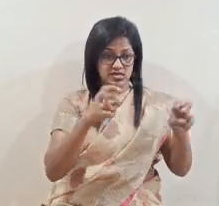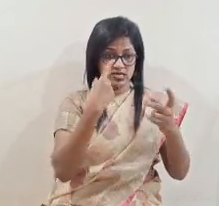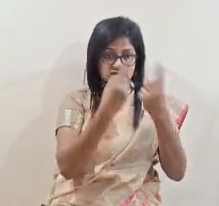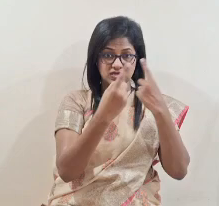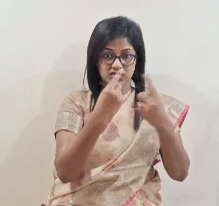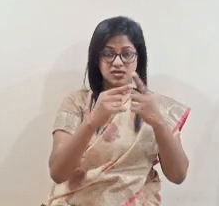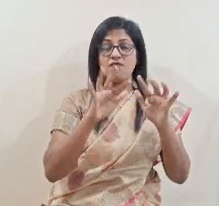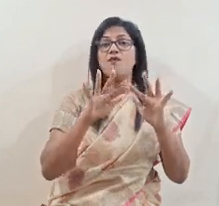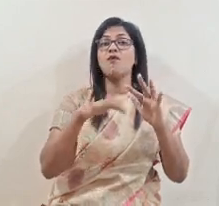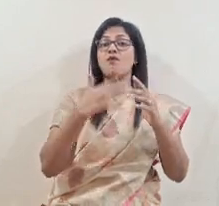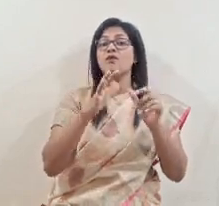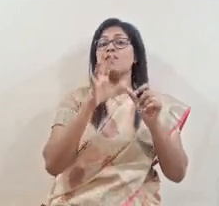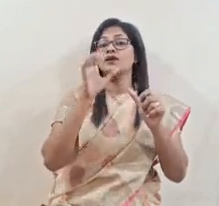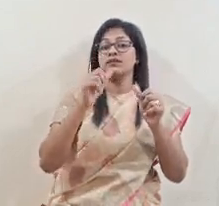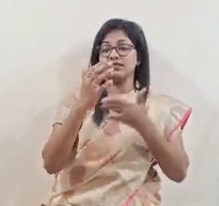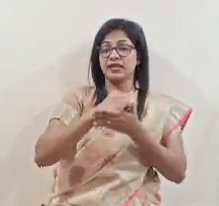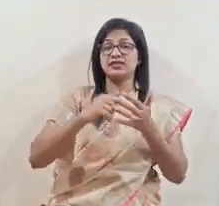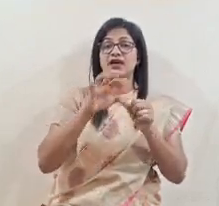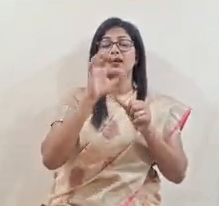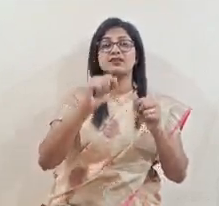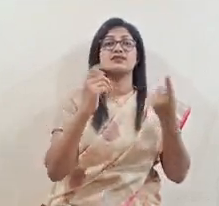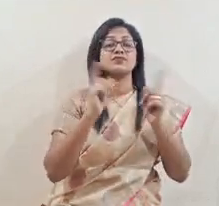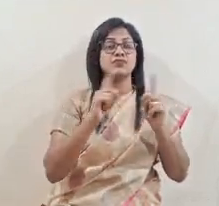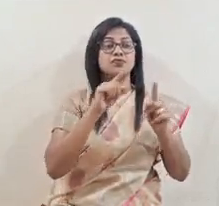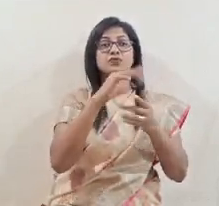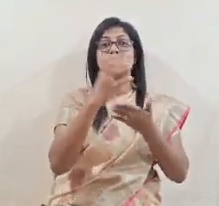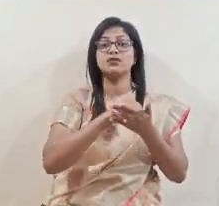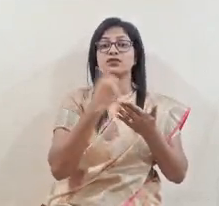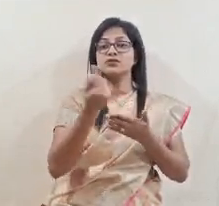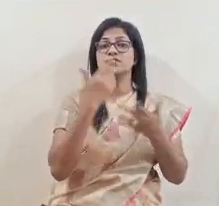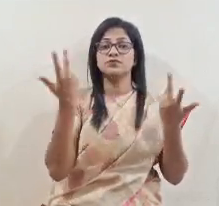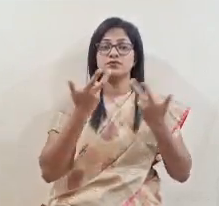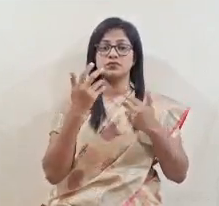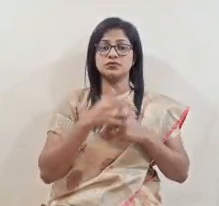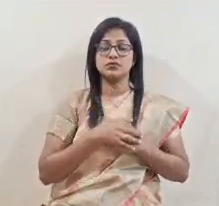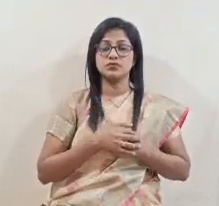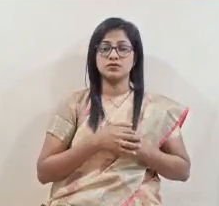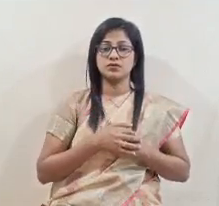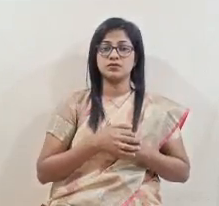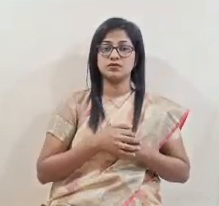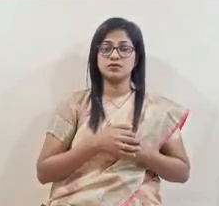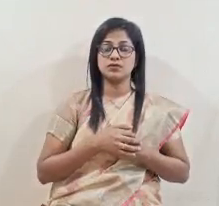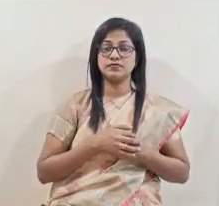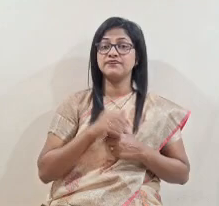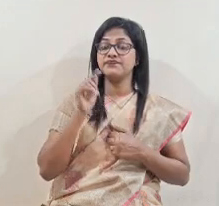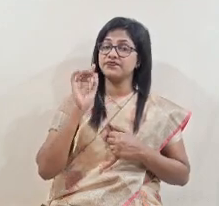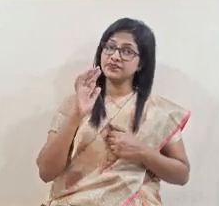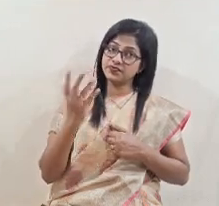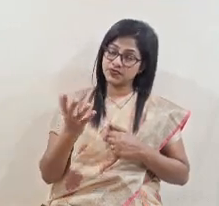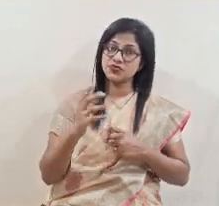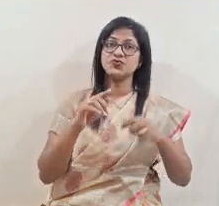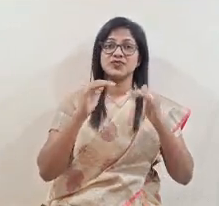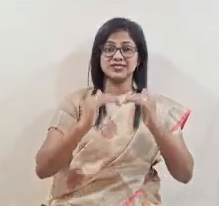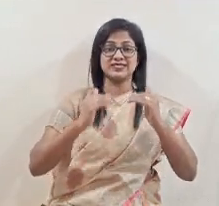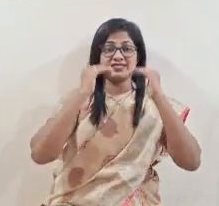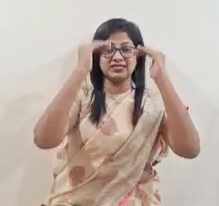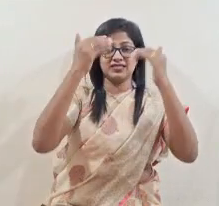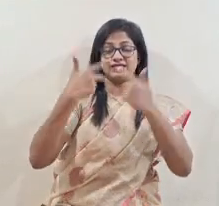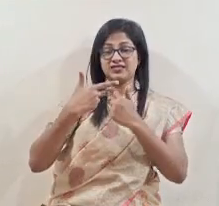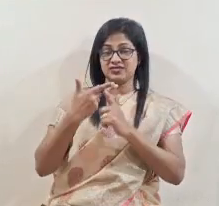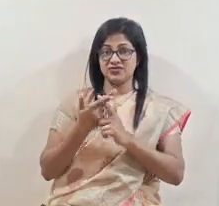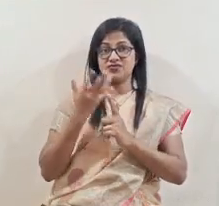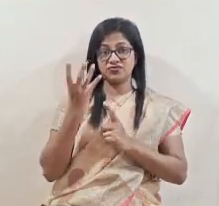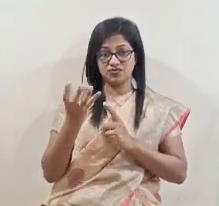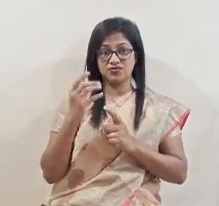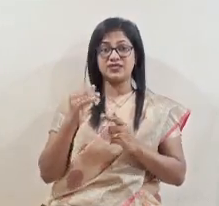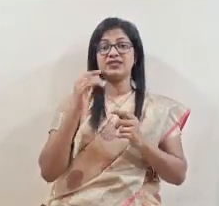So the standard tools actually suggest that we divide the whole of our planning area into smaller grids, and the